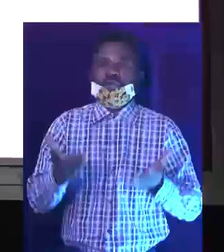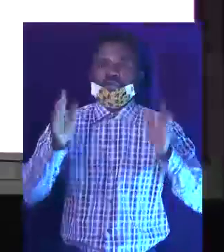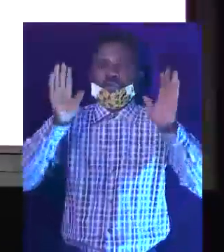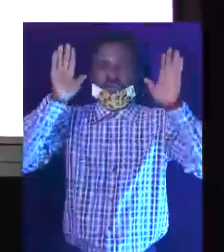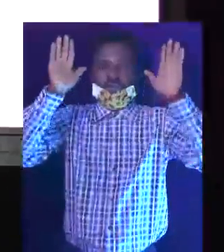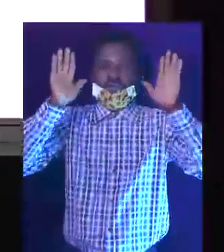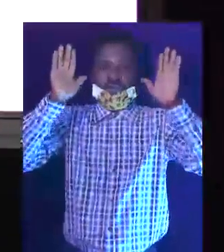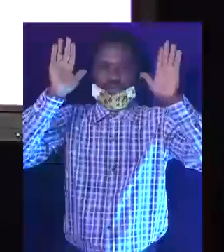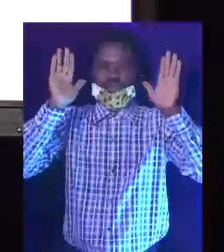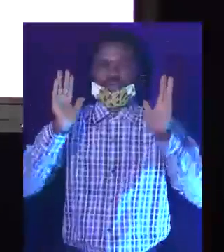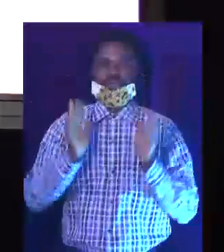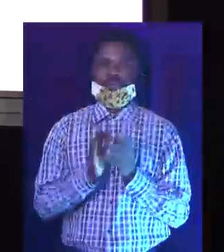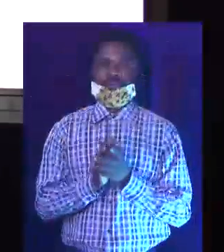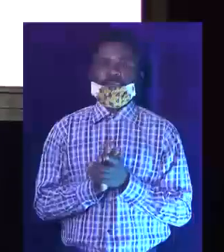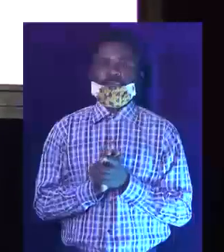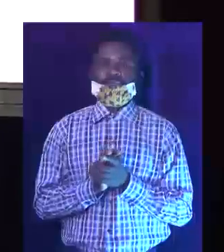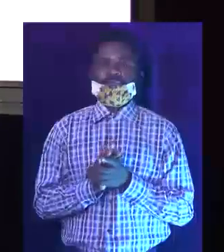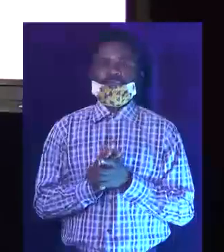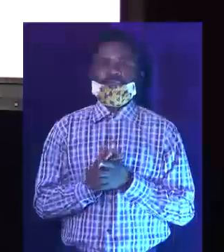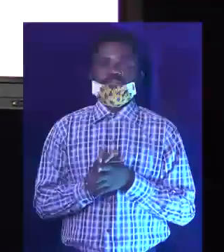roof chair.